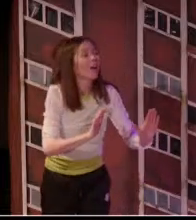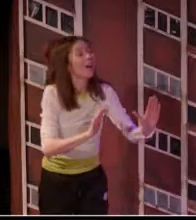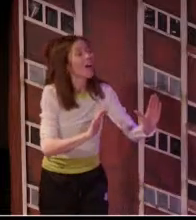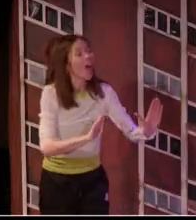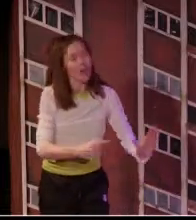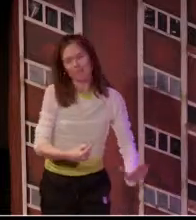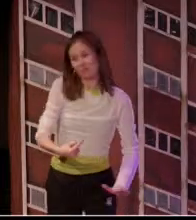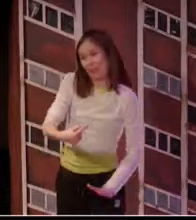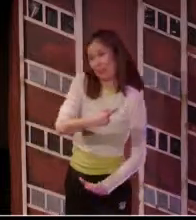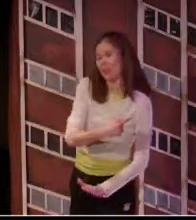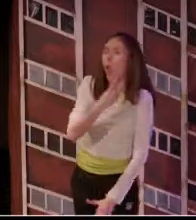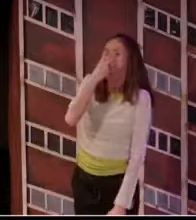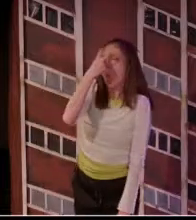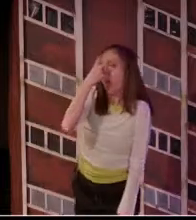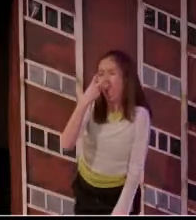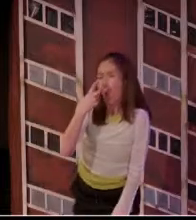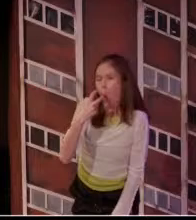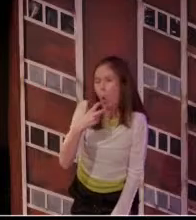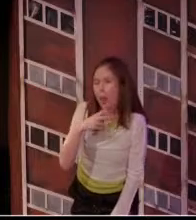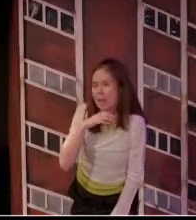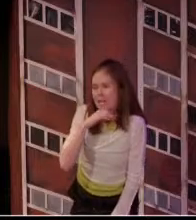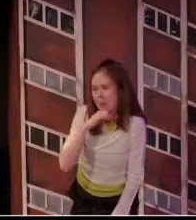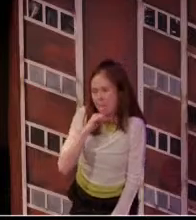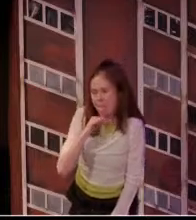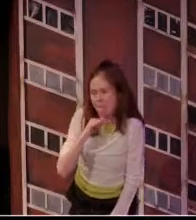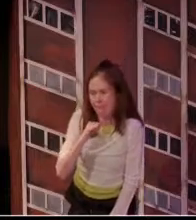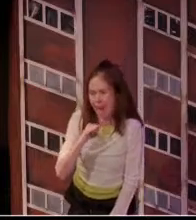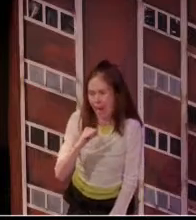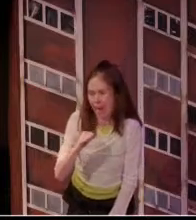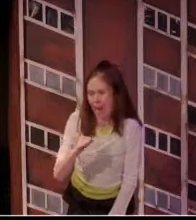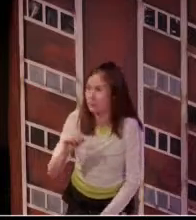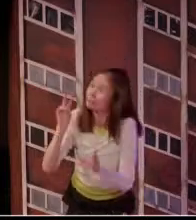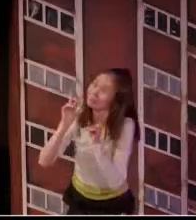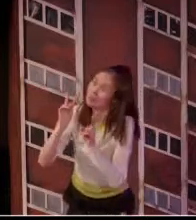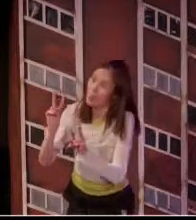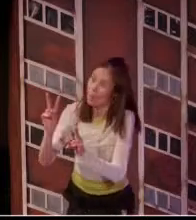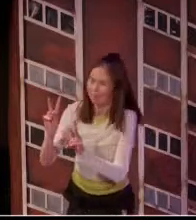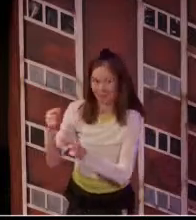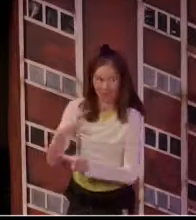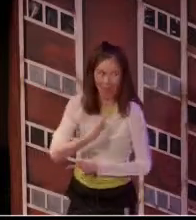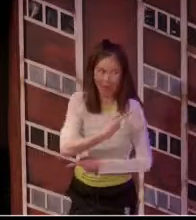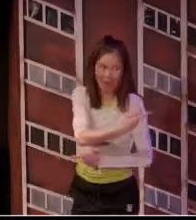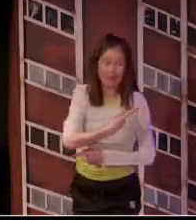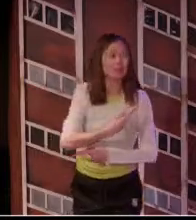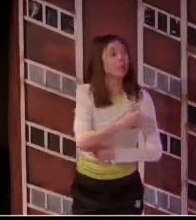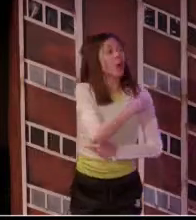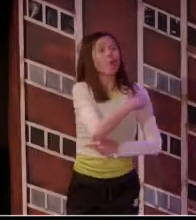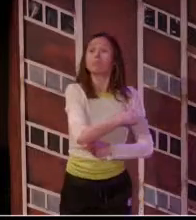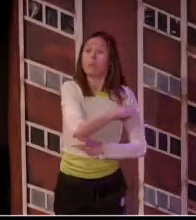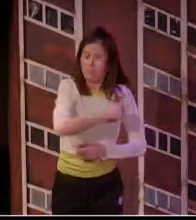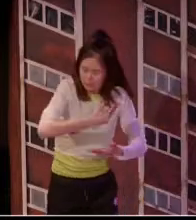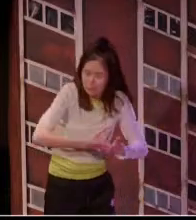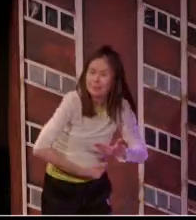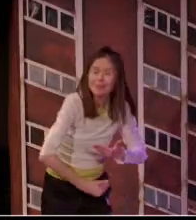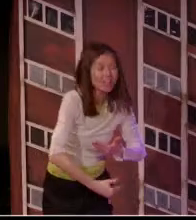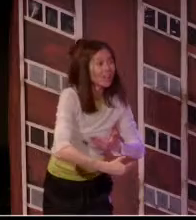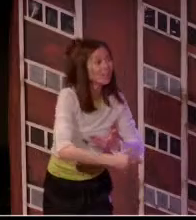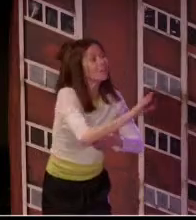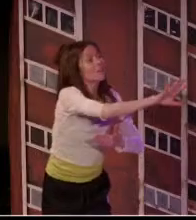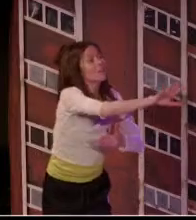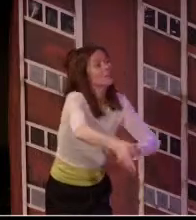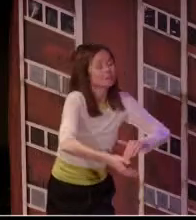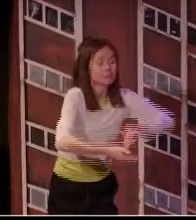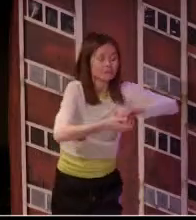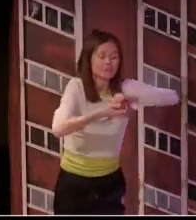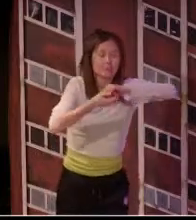before this ancient man, who I should seem at one time loved. I take your hand, this hand,